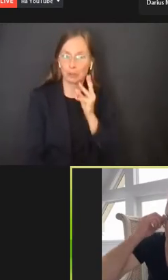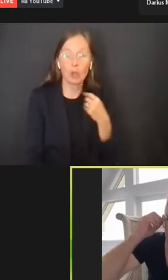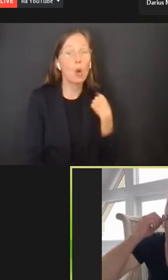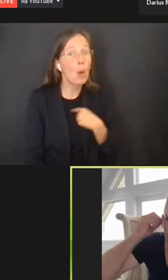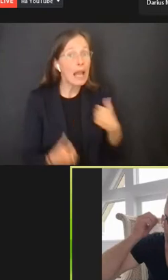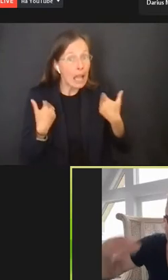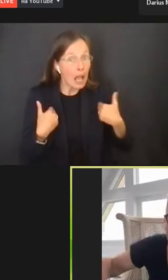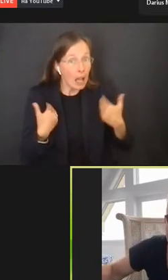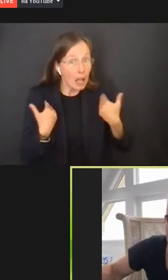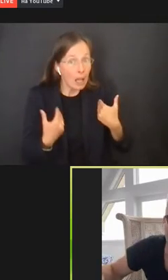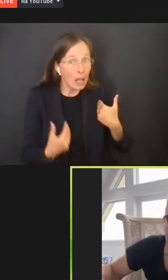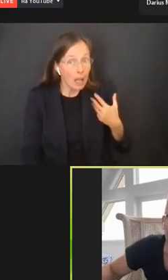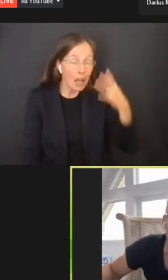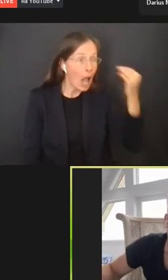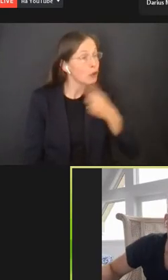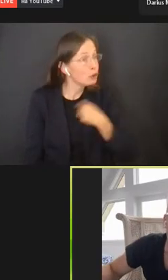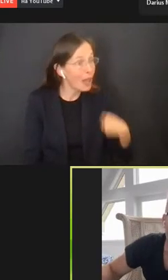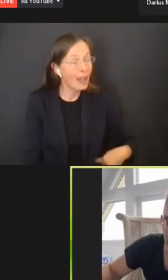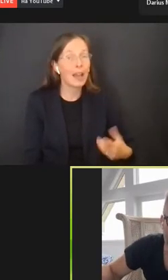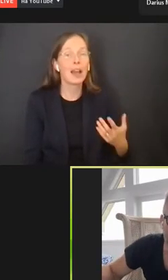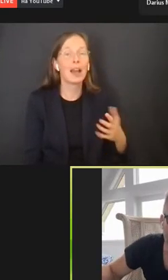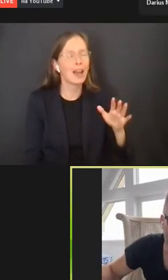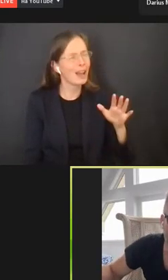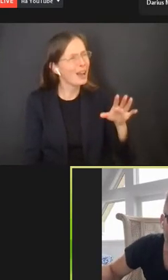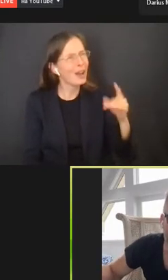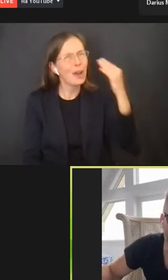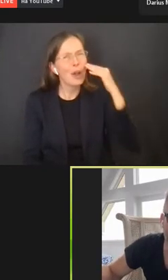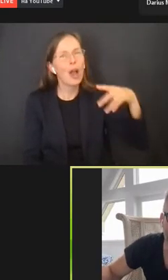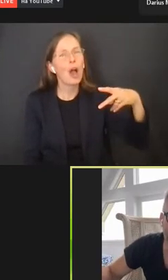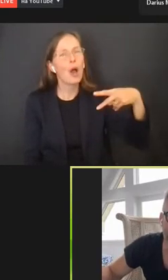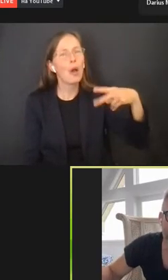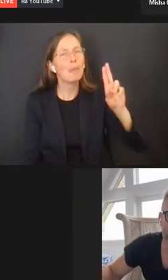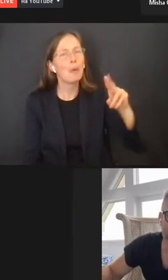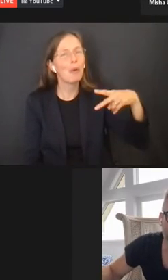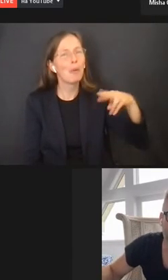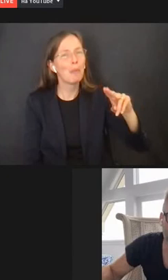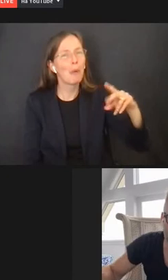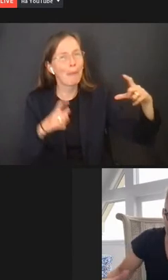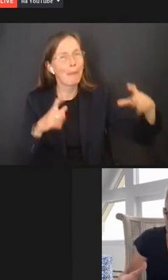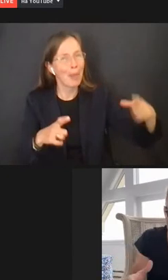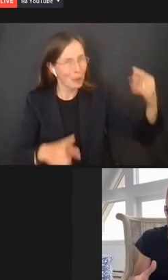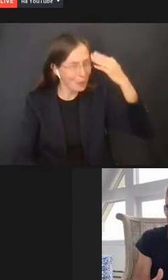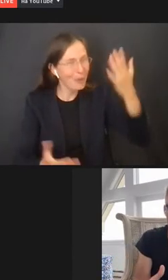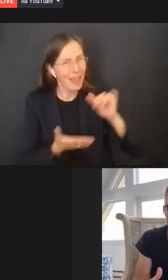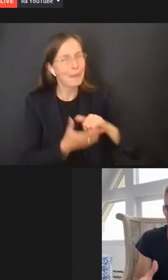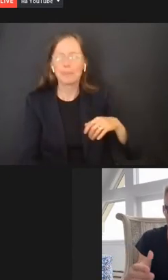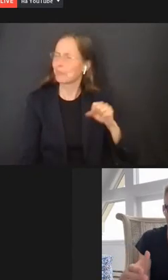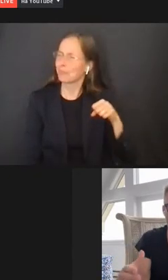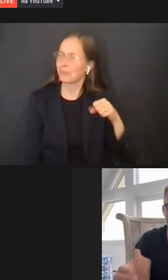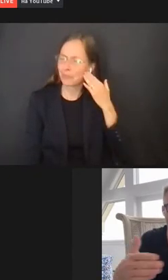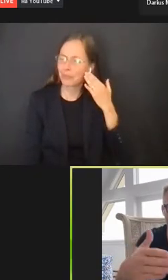to Chinese, we would, do you know what a poo-poo platter is? Yes. A poo-poo platter is like this